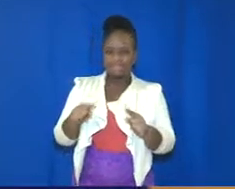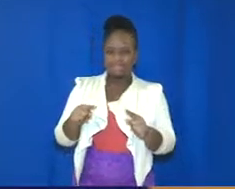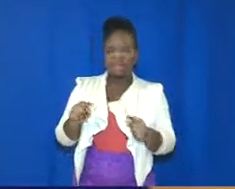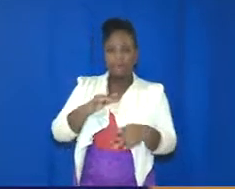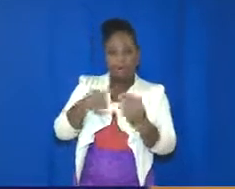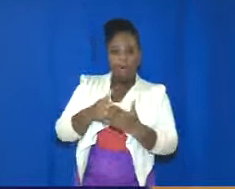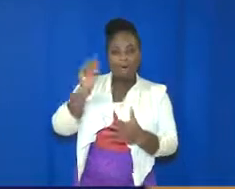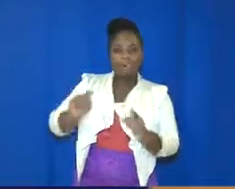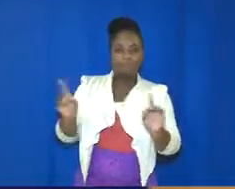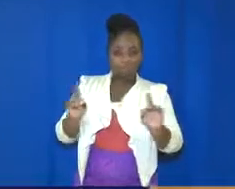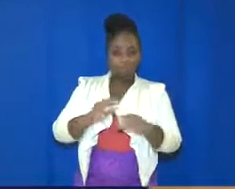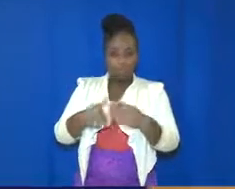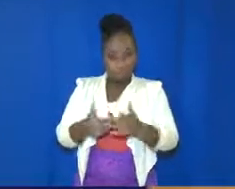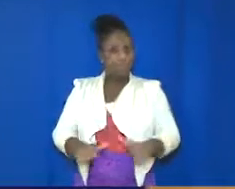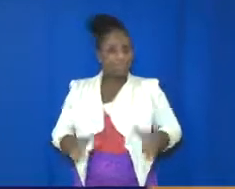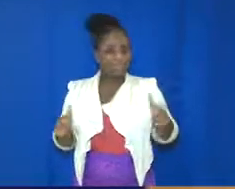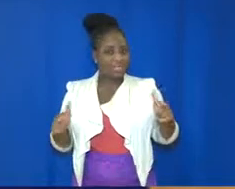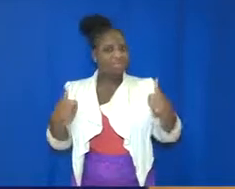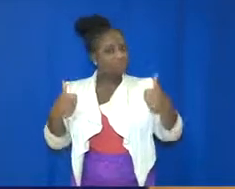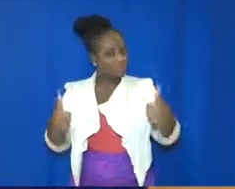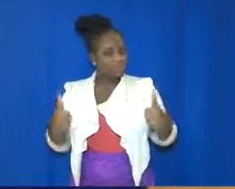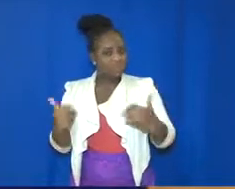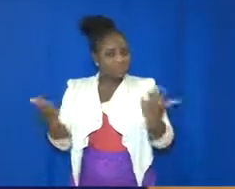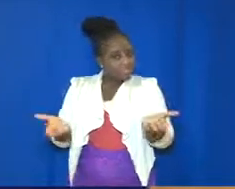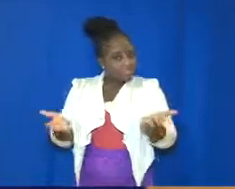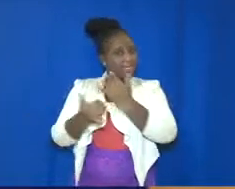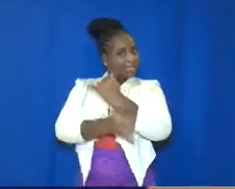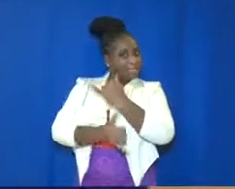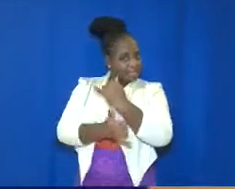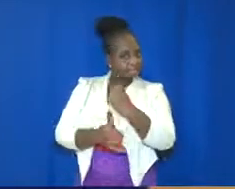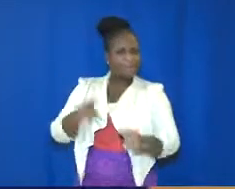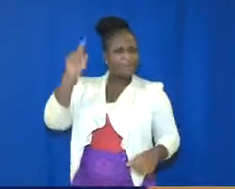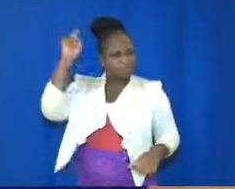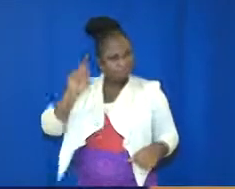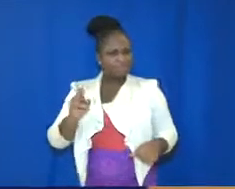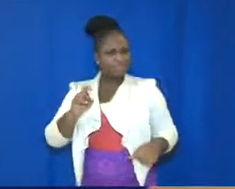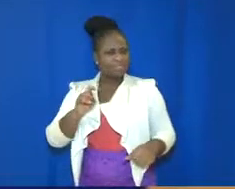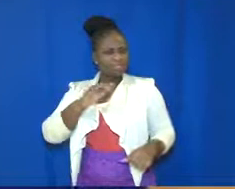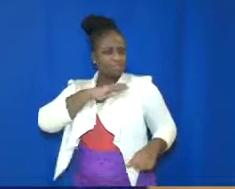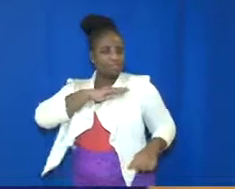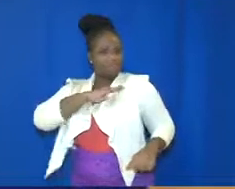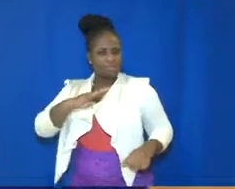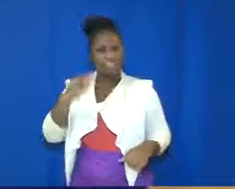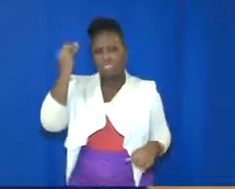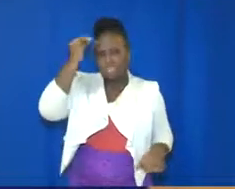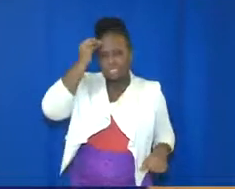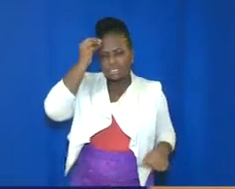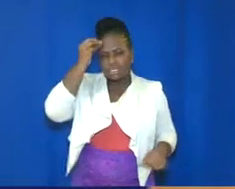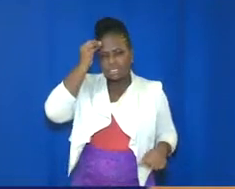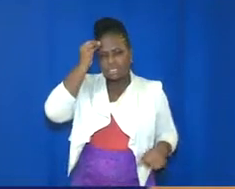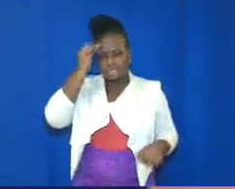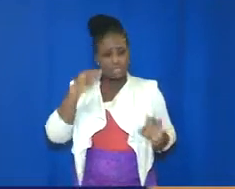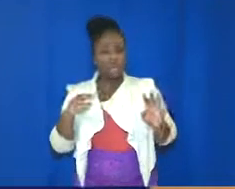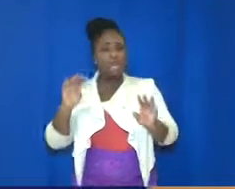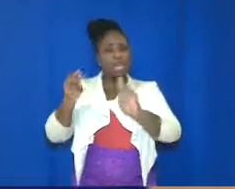make such comments for their political survival. On the contrary, we must be emboldened in the knowledge